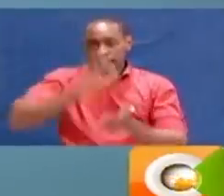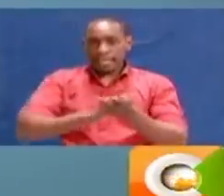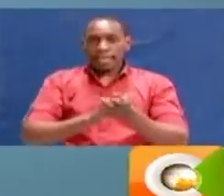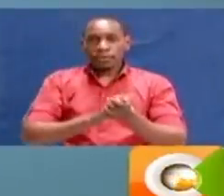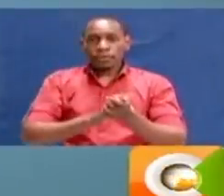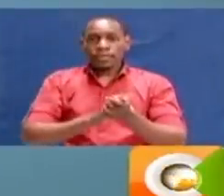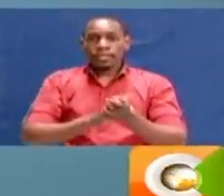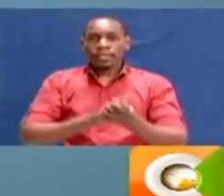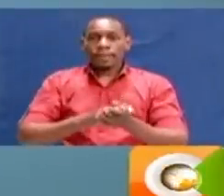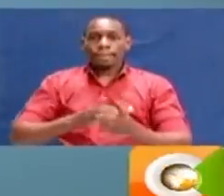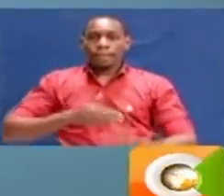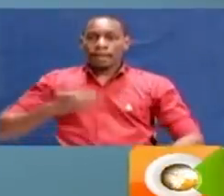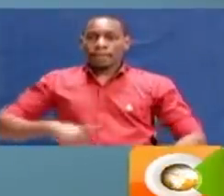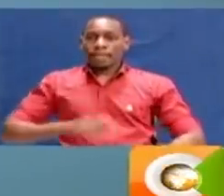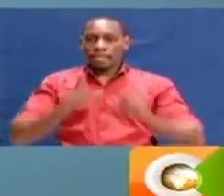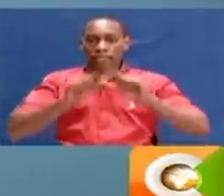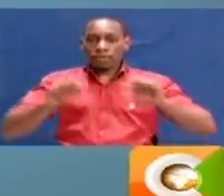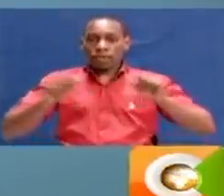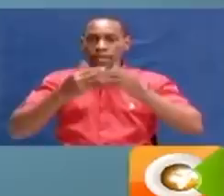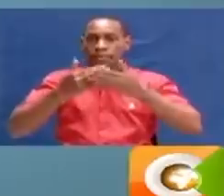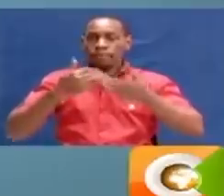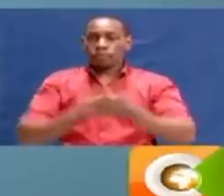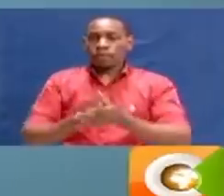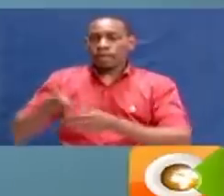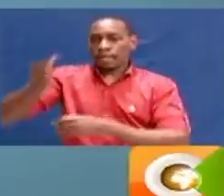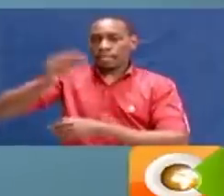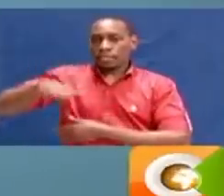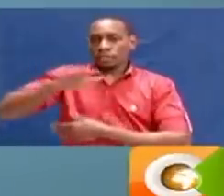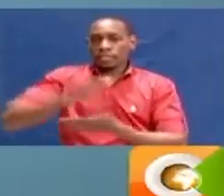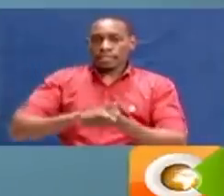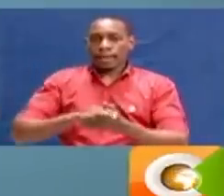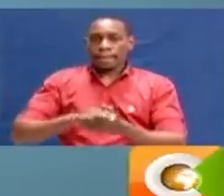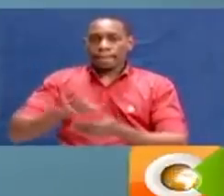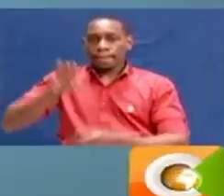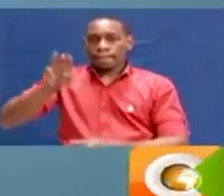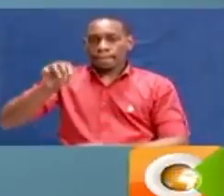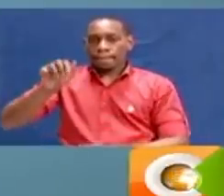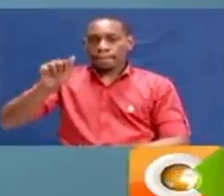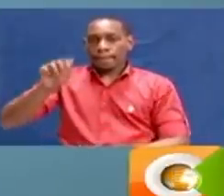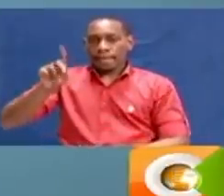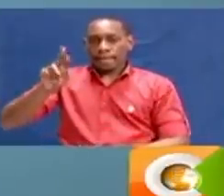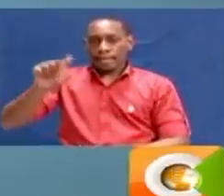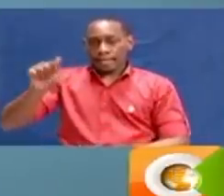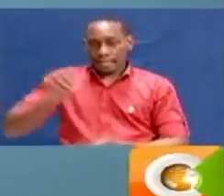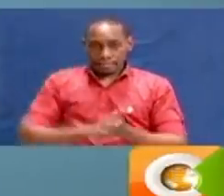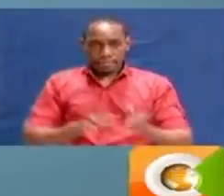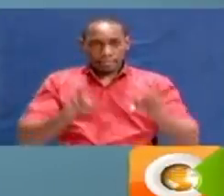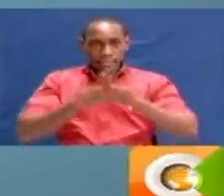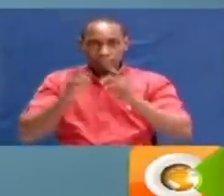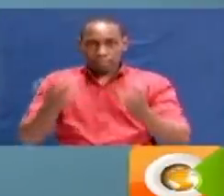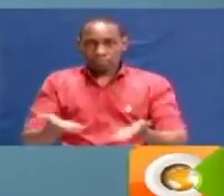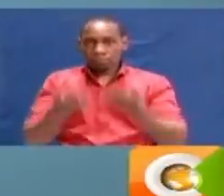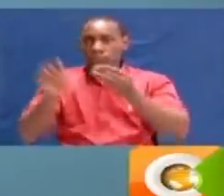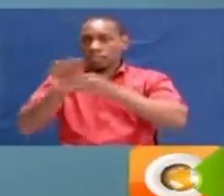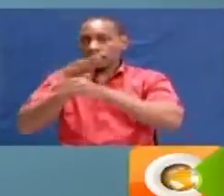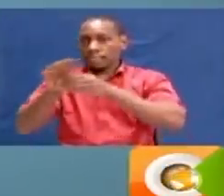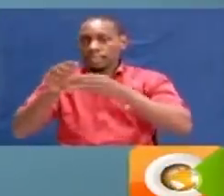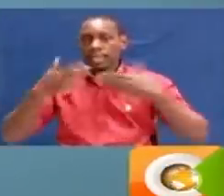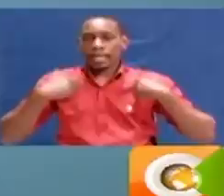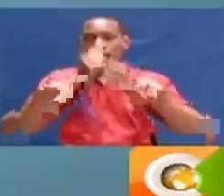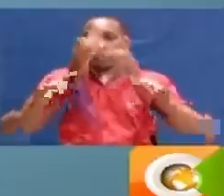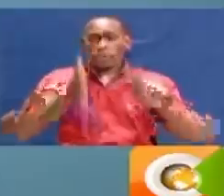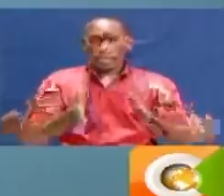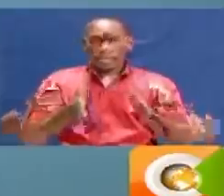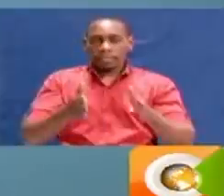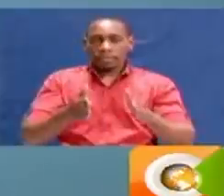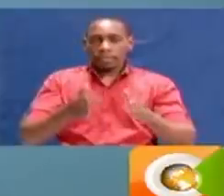Malindi. And as I mentioned earlier, an additional one there is Mandera. We are also scaling up the training of health workers